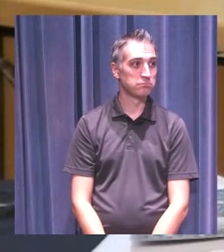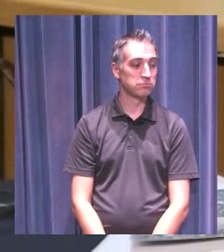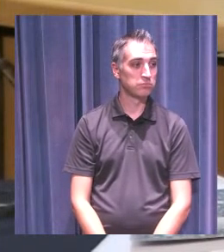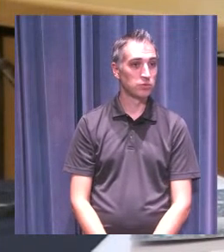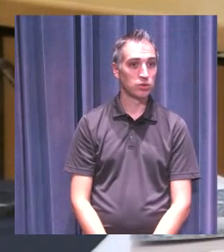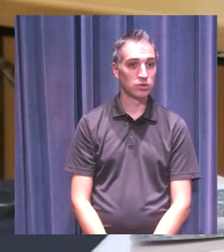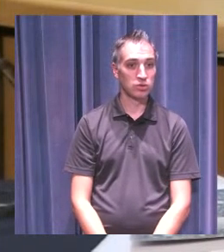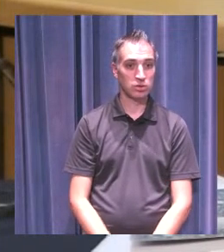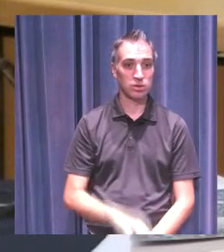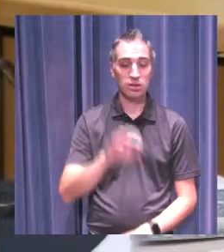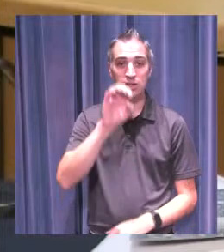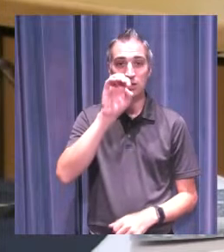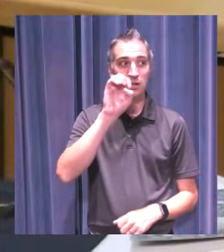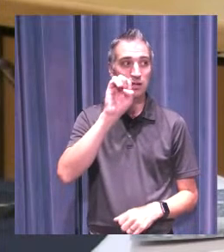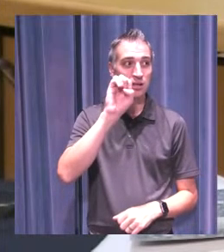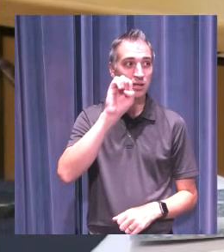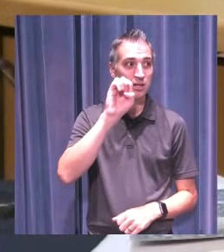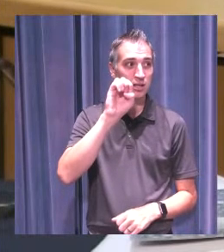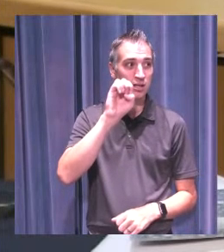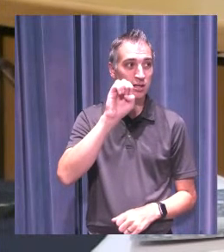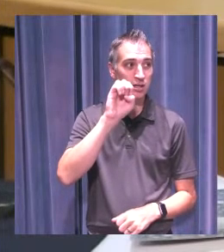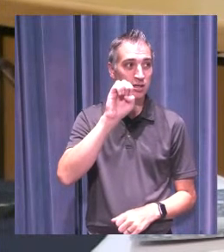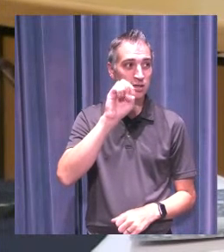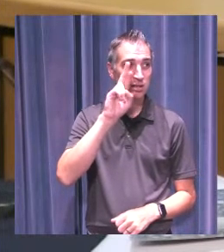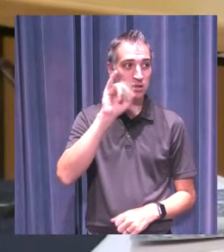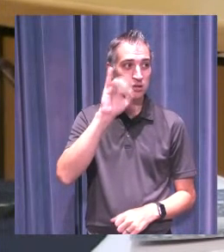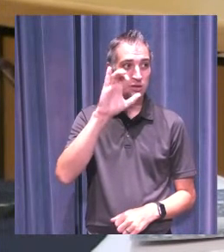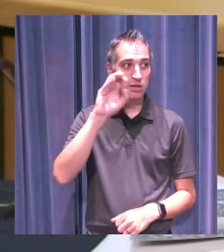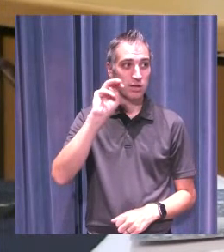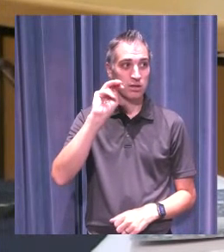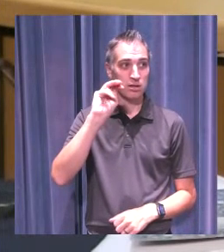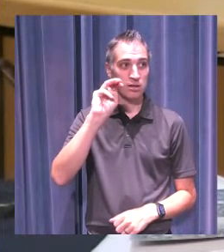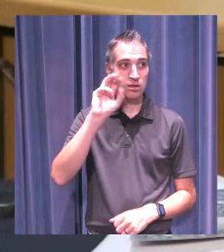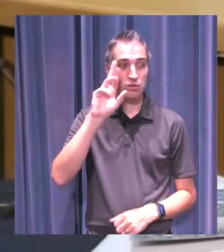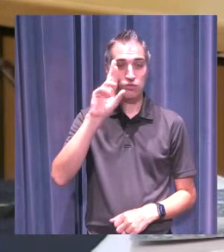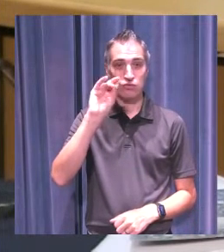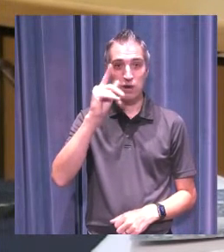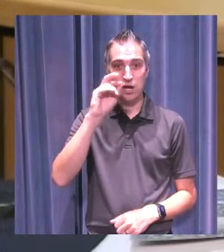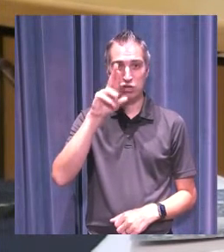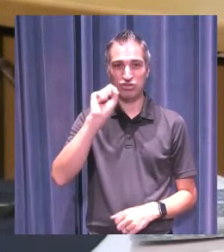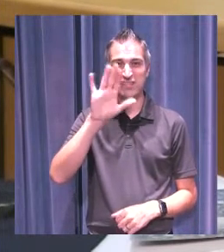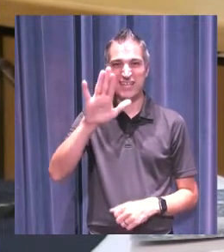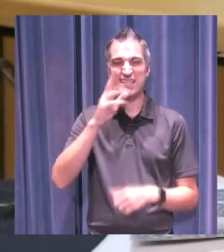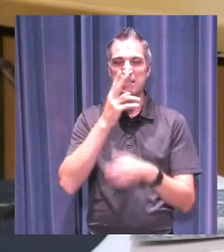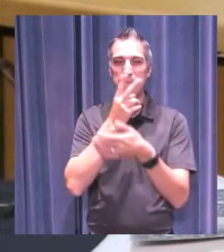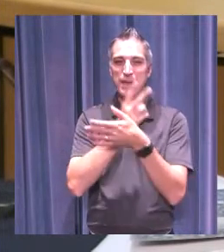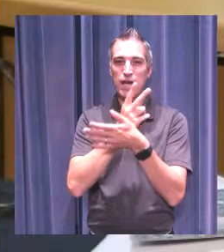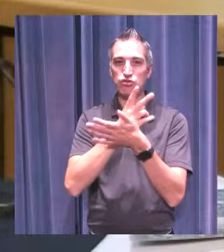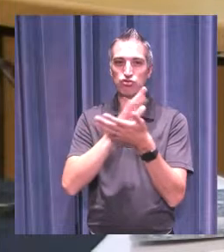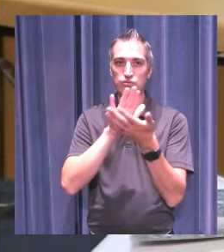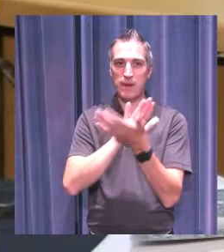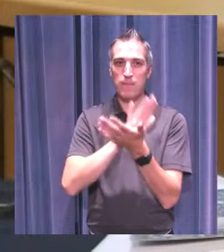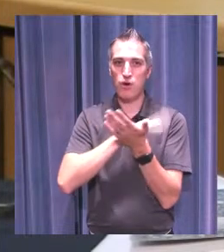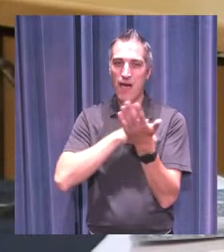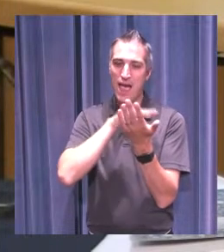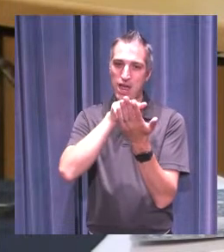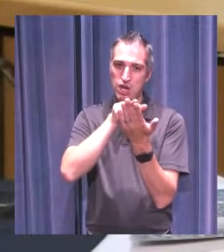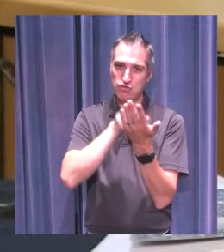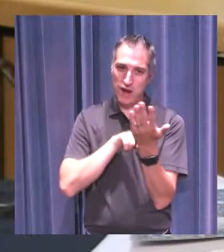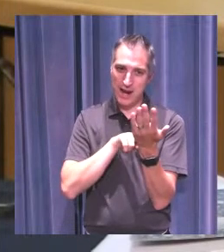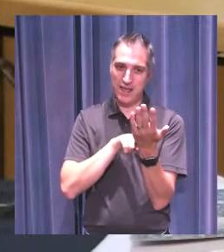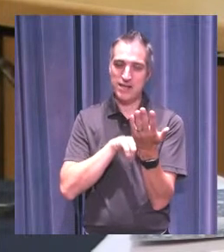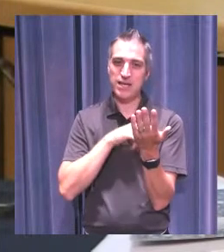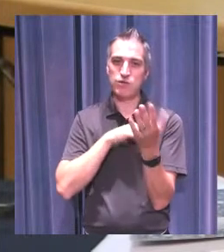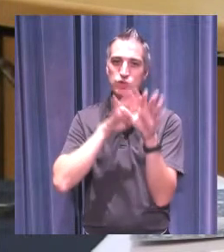Eric Rogers. This is Eric Rogers' idea. His master's paper is on this. I read it. It was